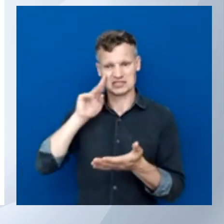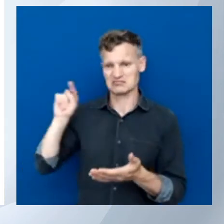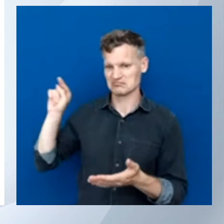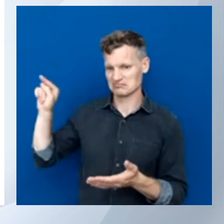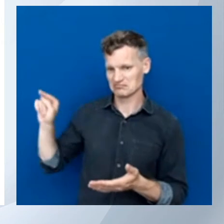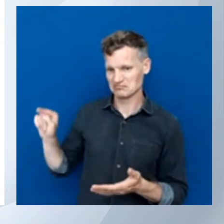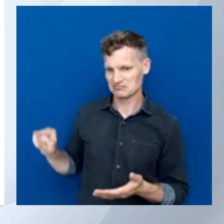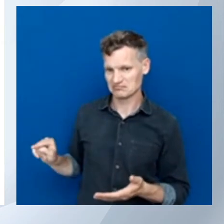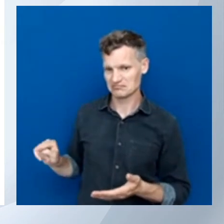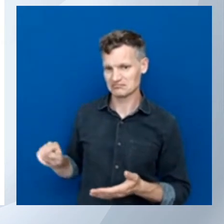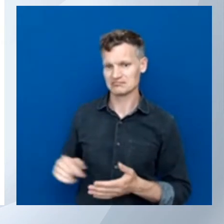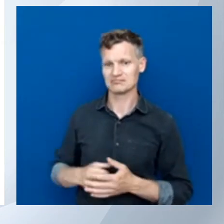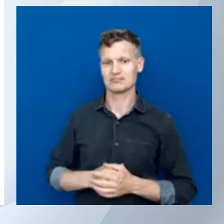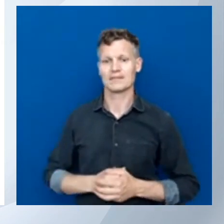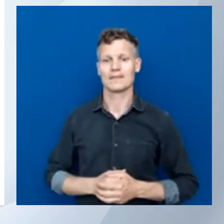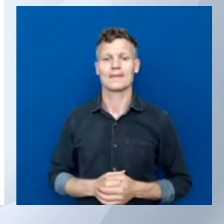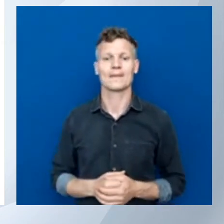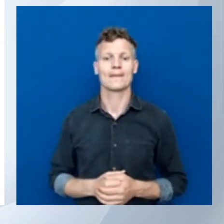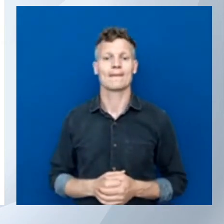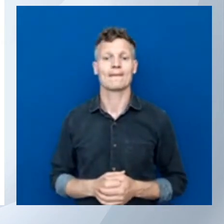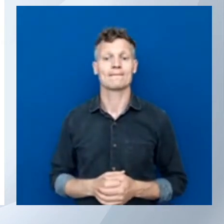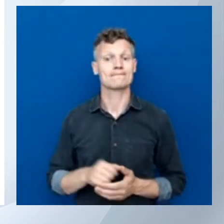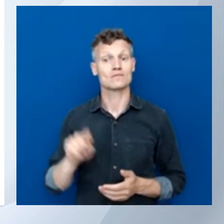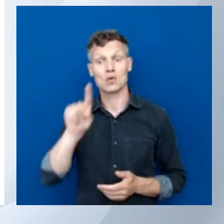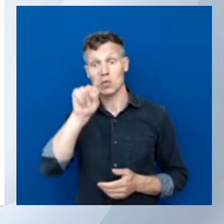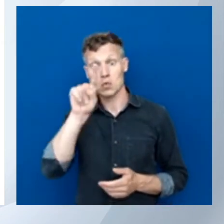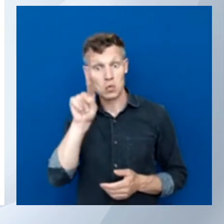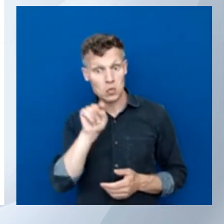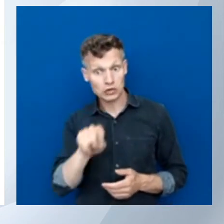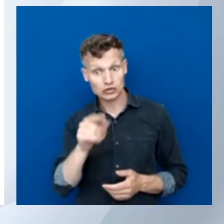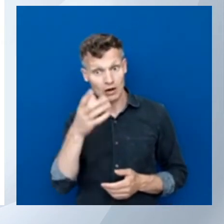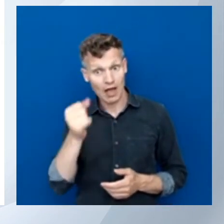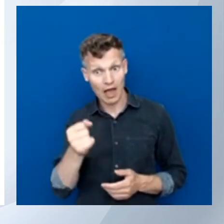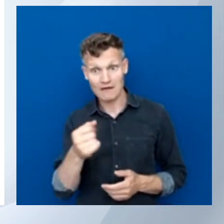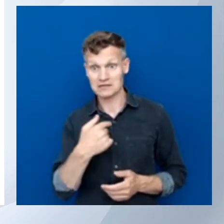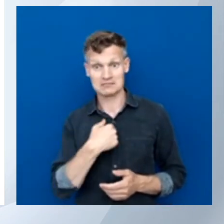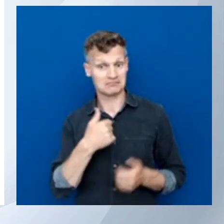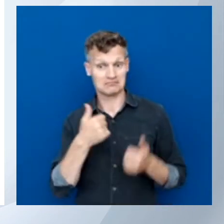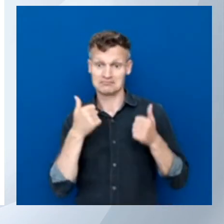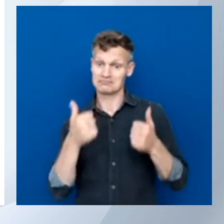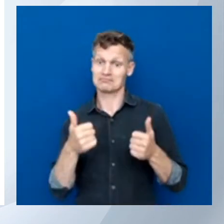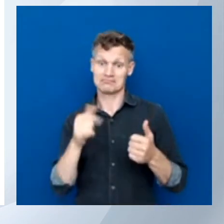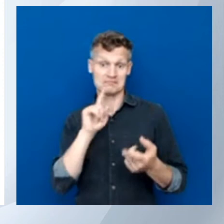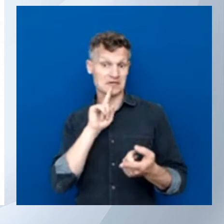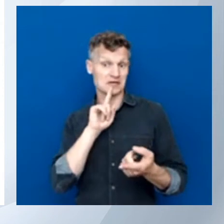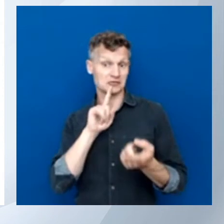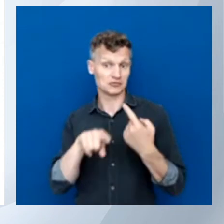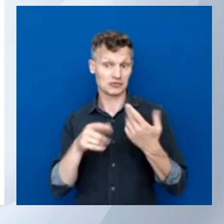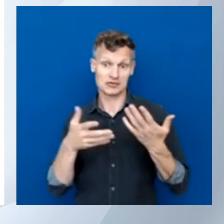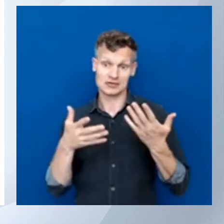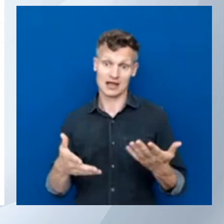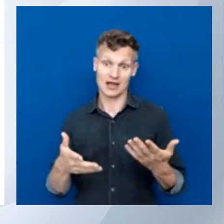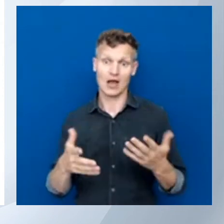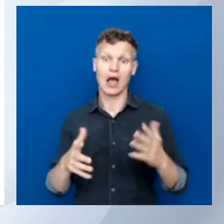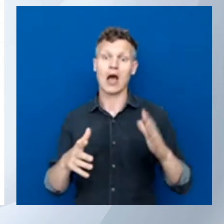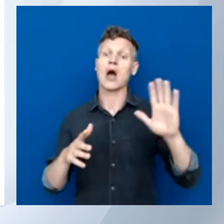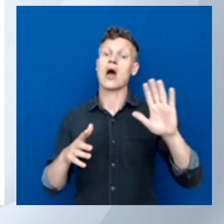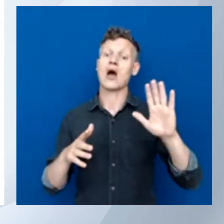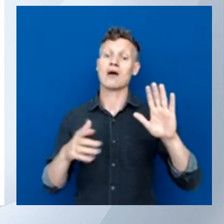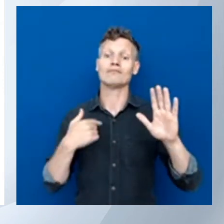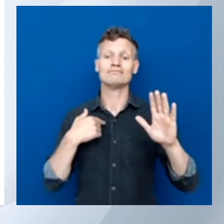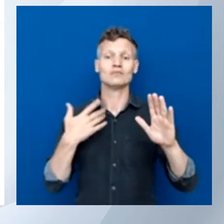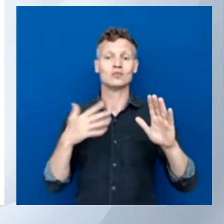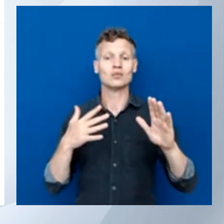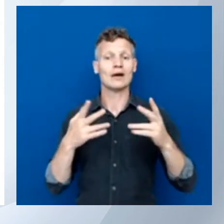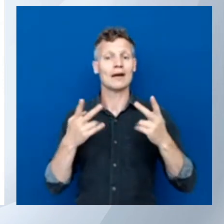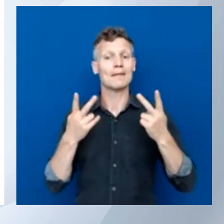any questions, I am ready to answer your questions now. And oh yes, and it's very important, if you have